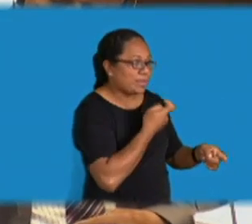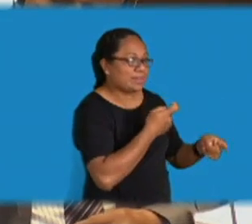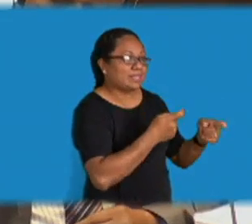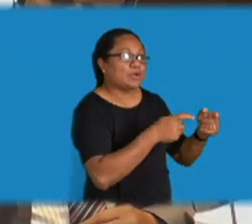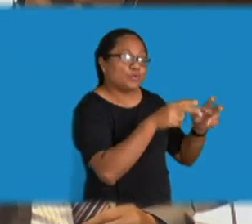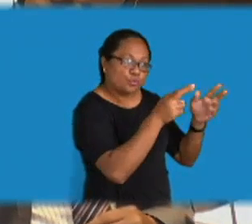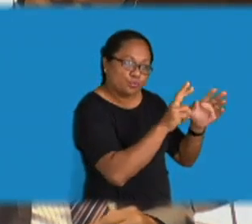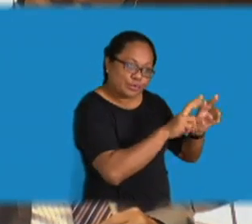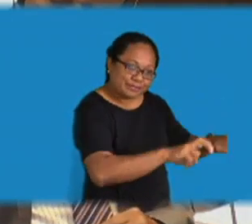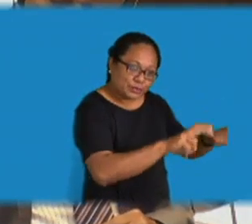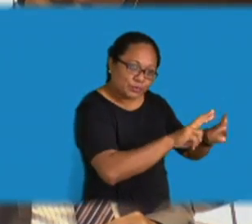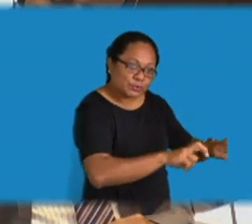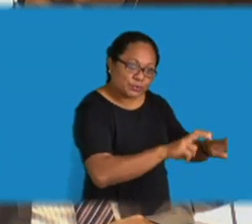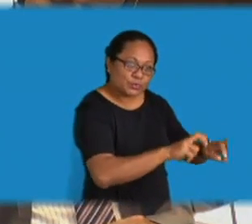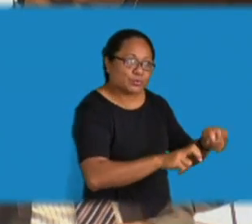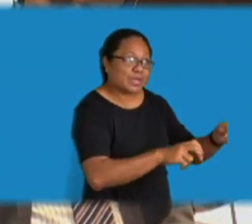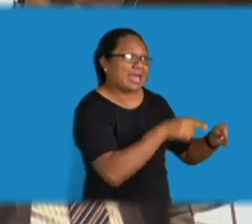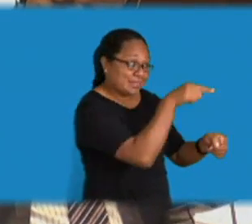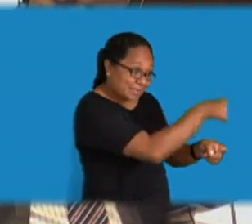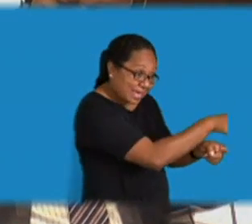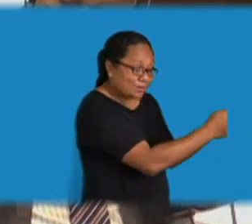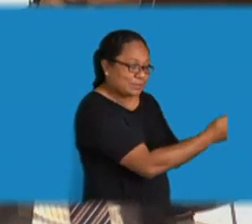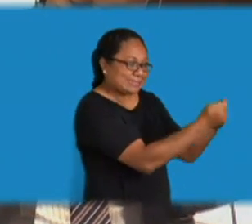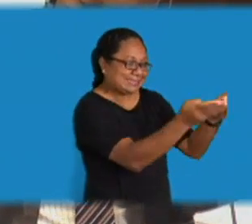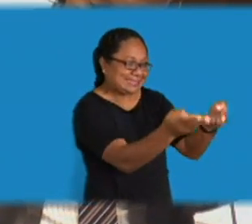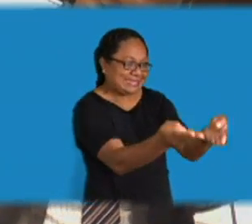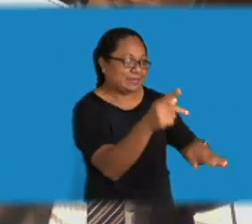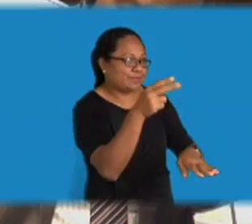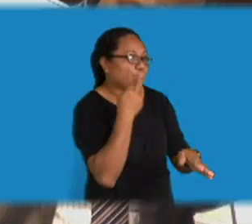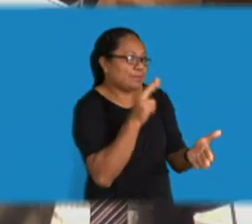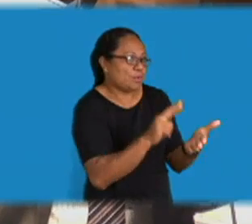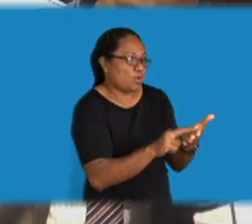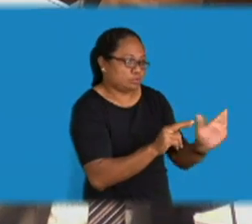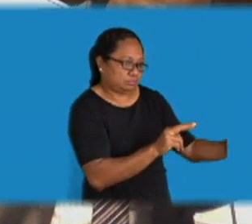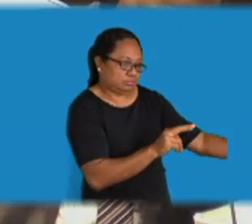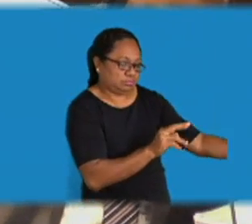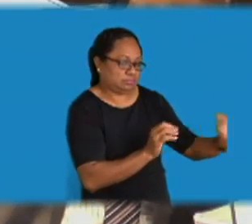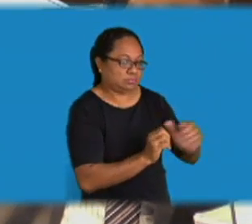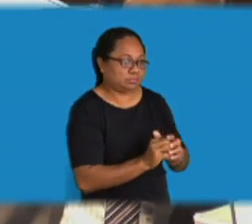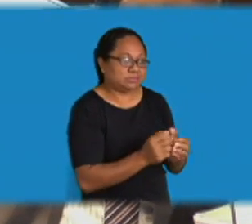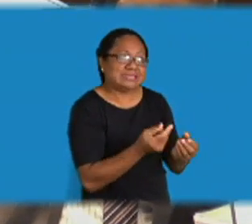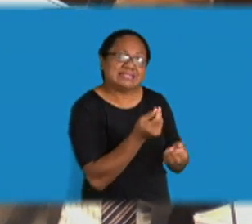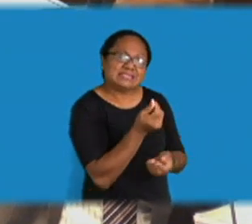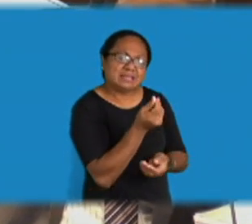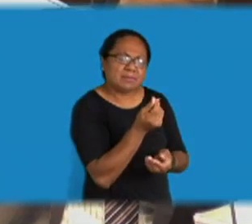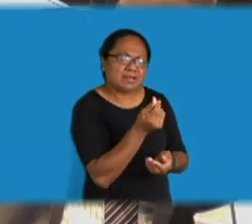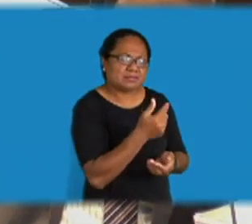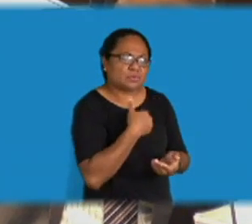Committee, and they can give their report on those Auditor General's reports. It's very simple.